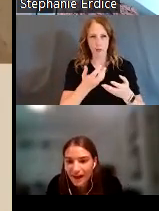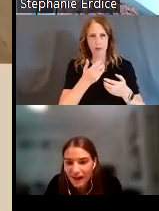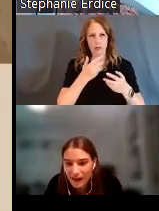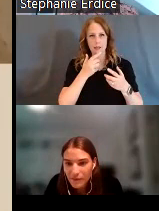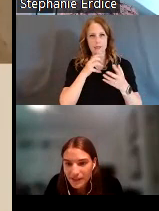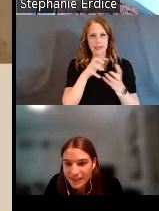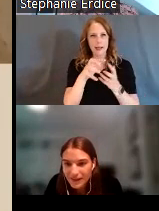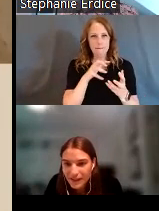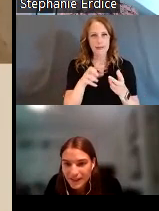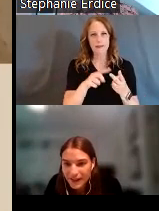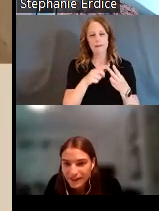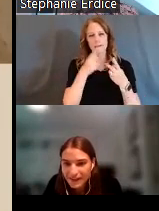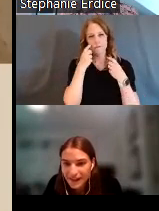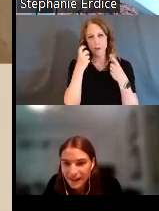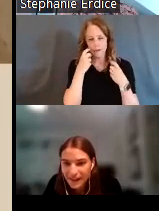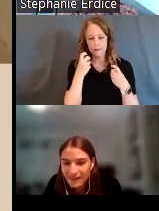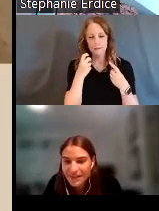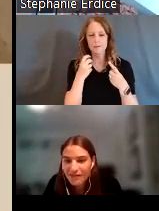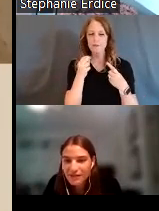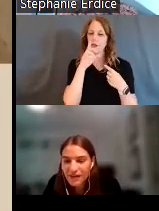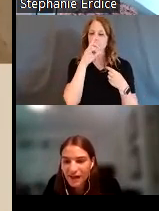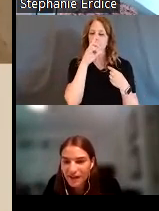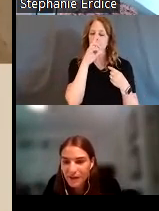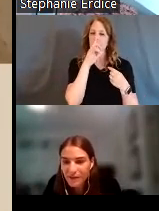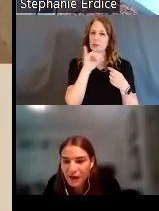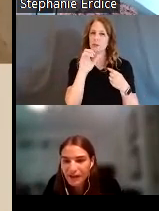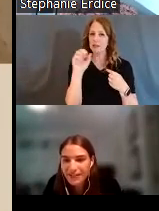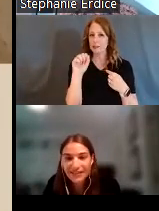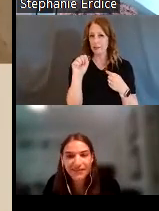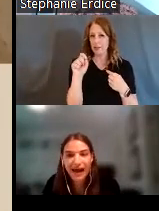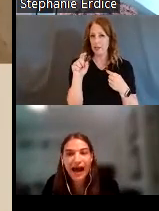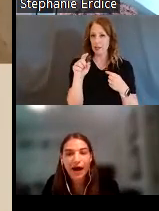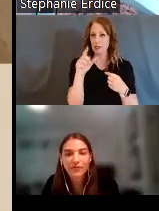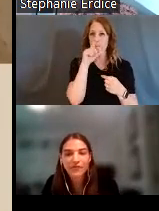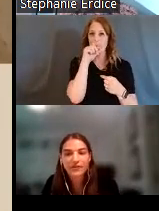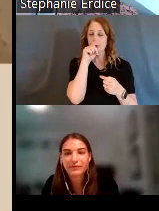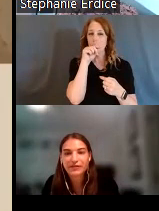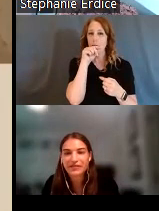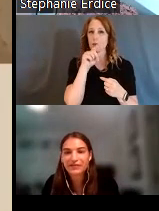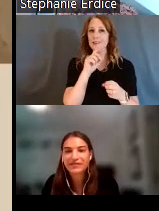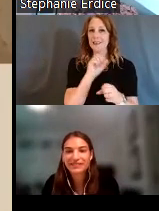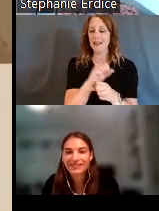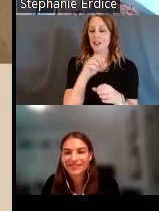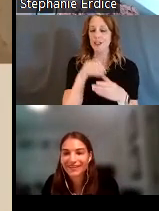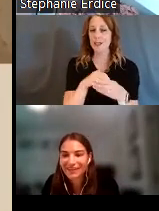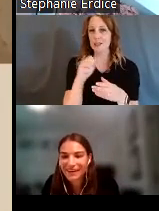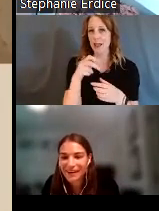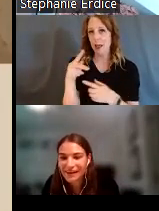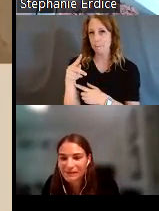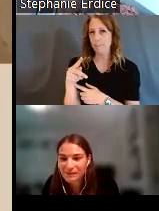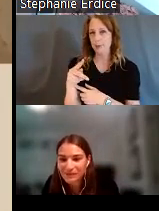etc. Um, it looks like Stephanie, the bird is in the app that this person